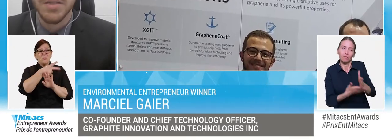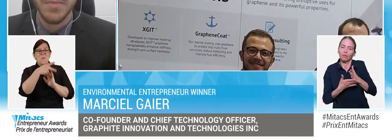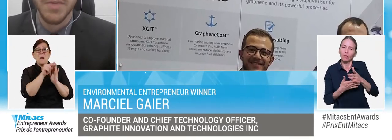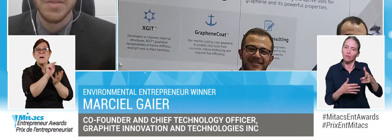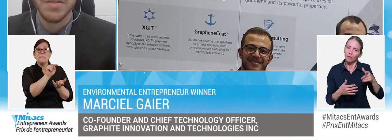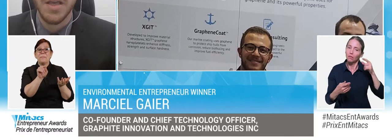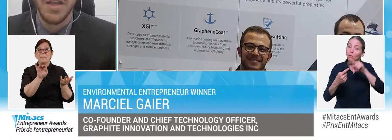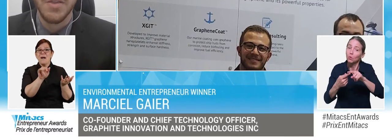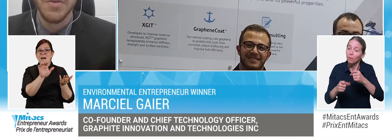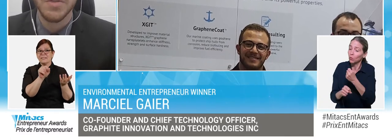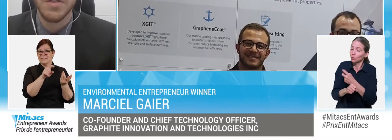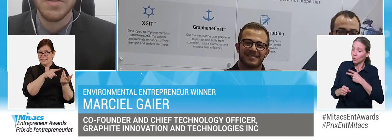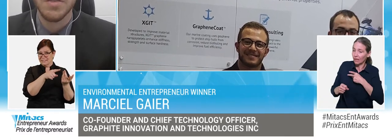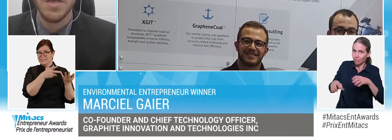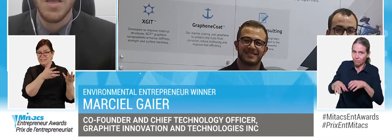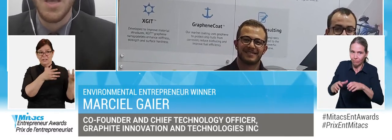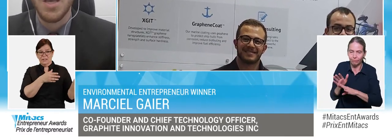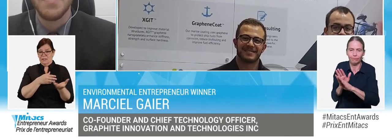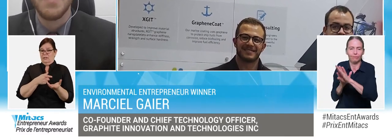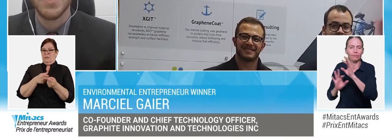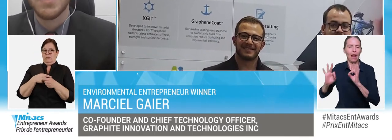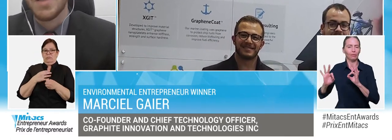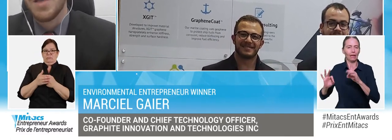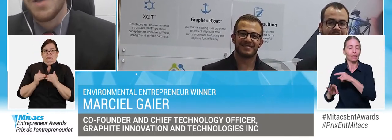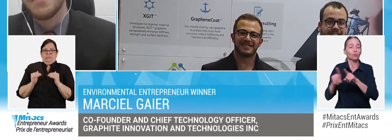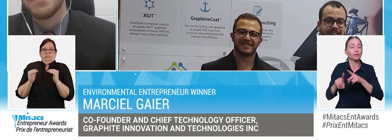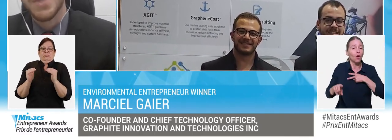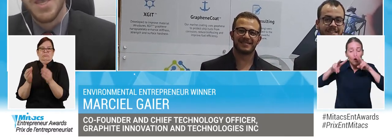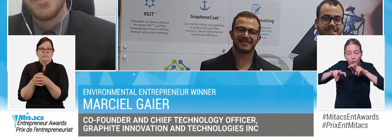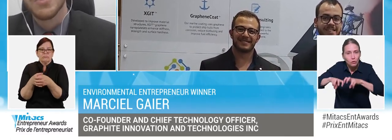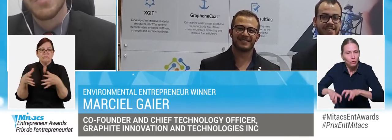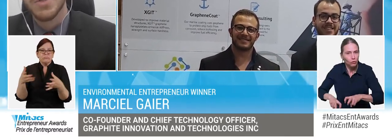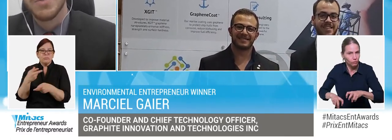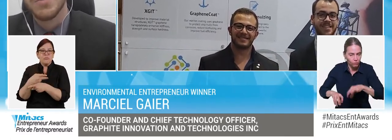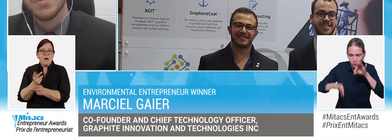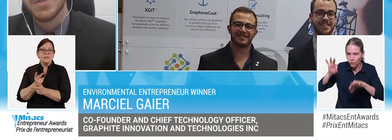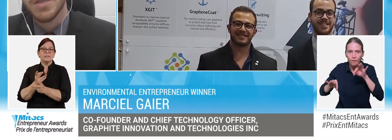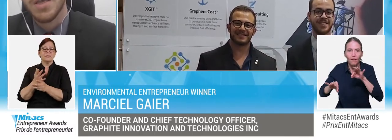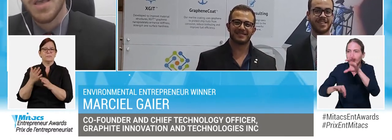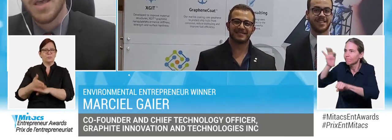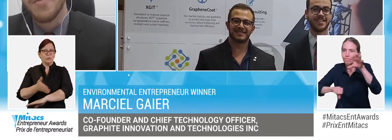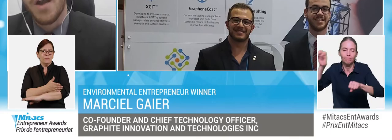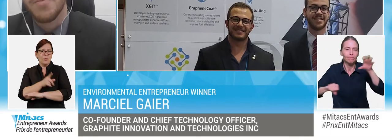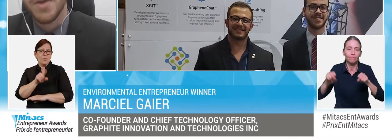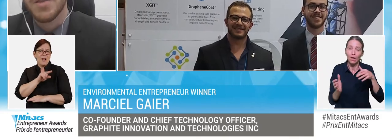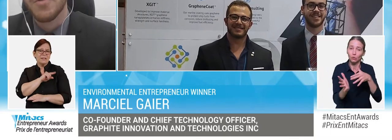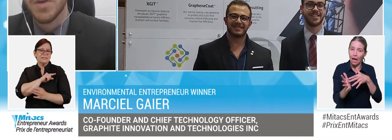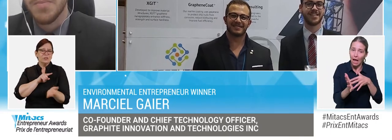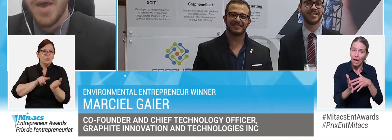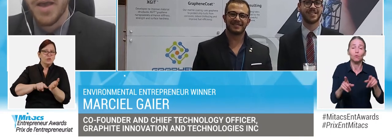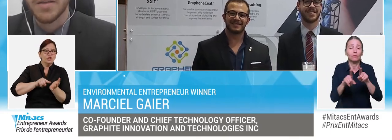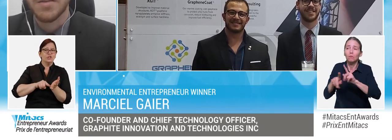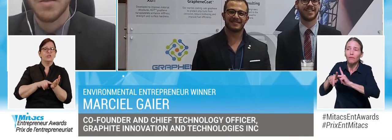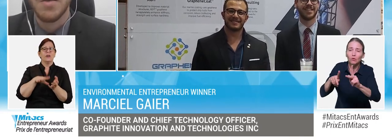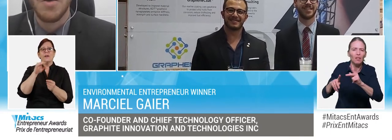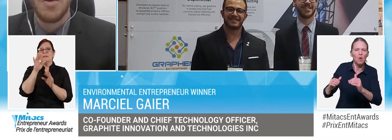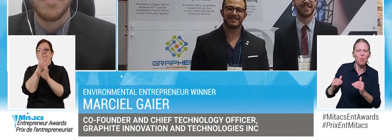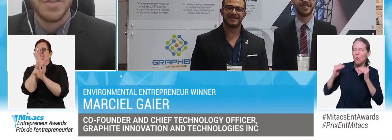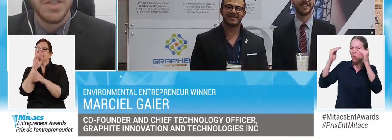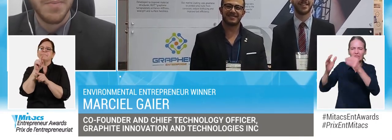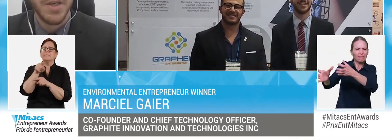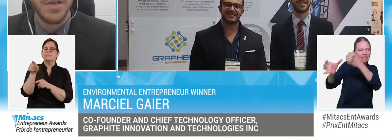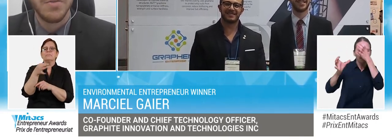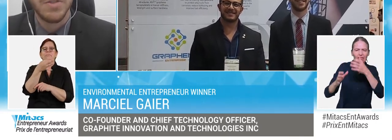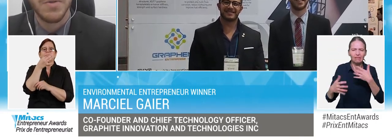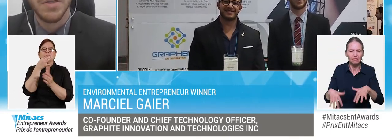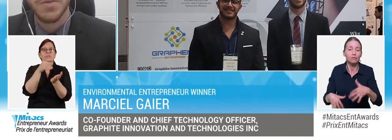end customers and end users, but they also reduce the environmental impact of